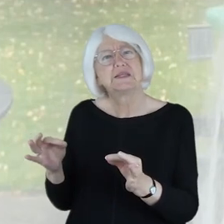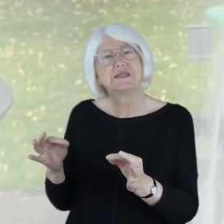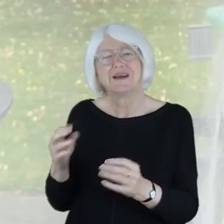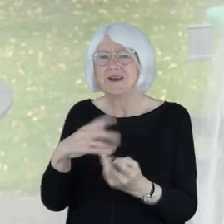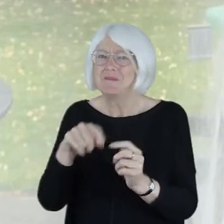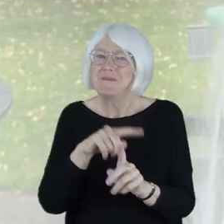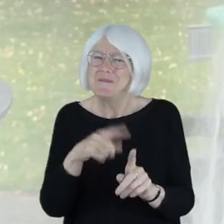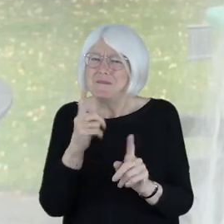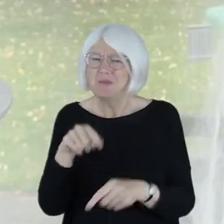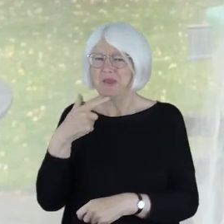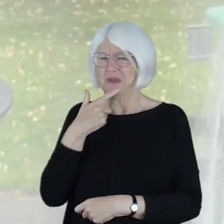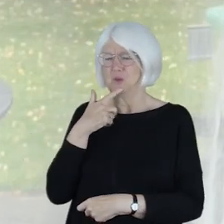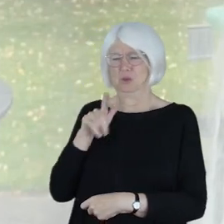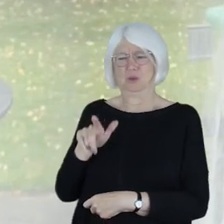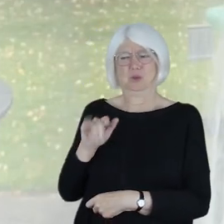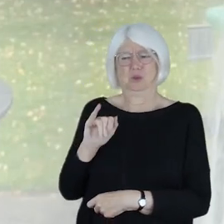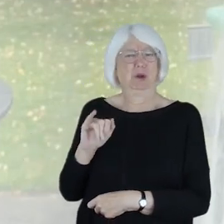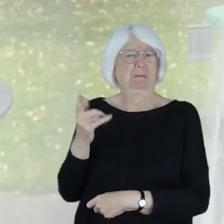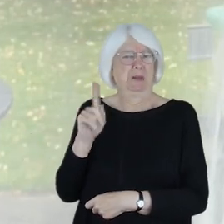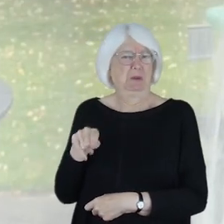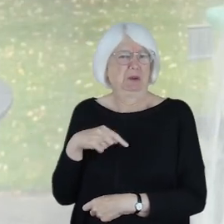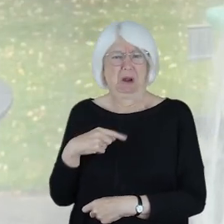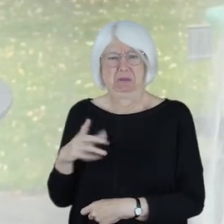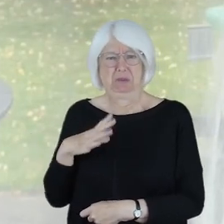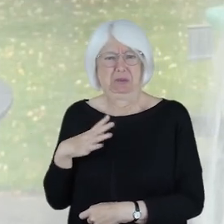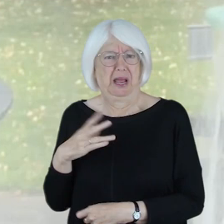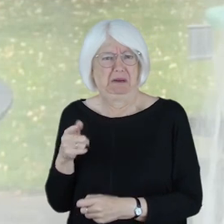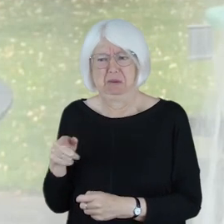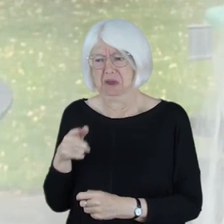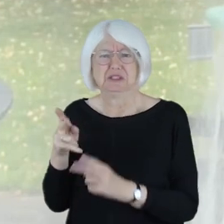most people imagine. It's a place where people are